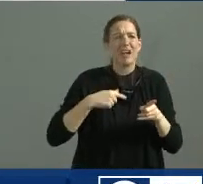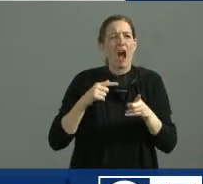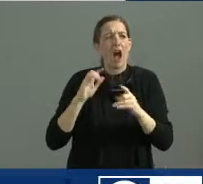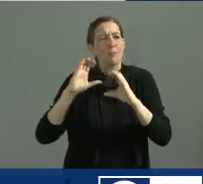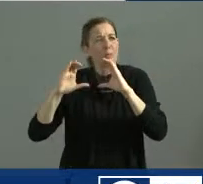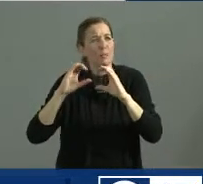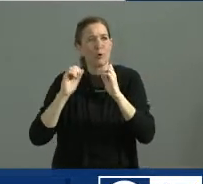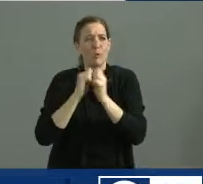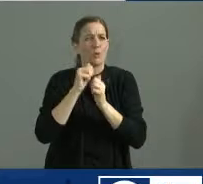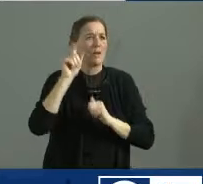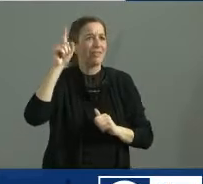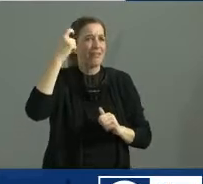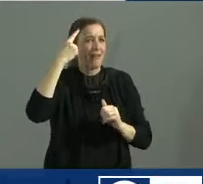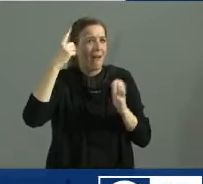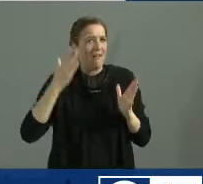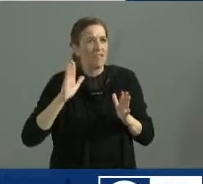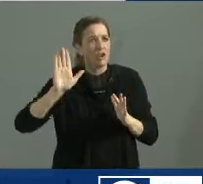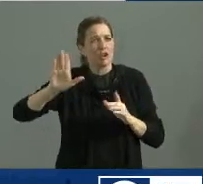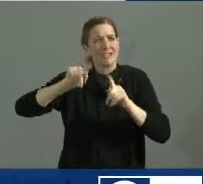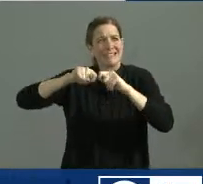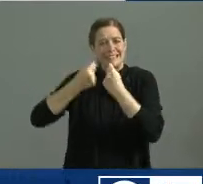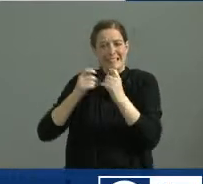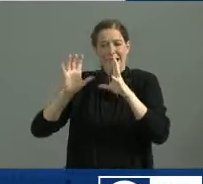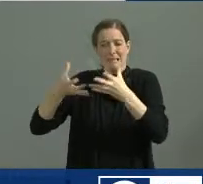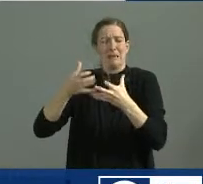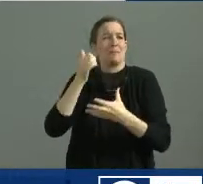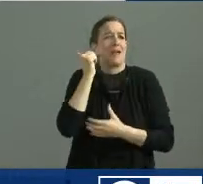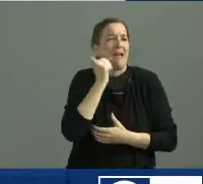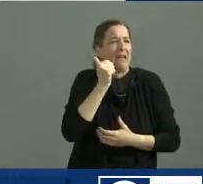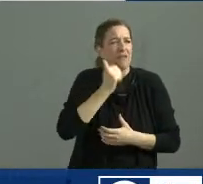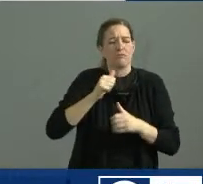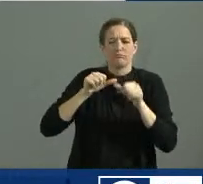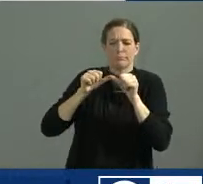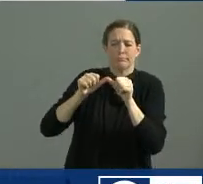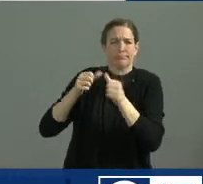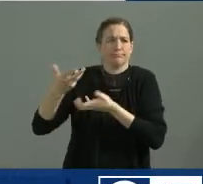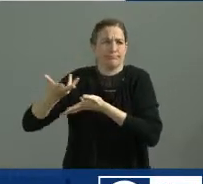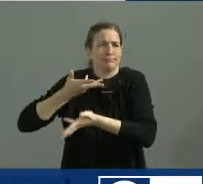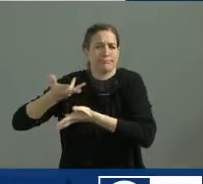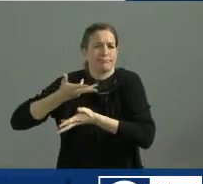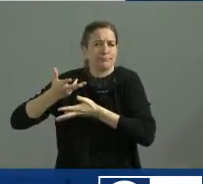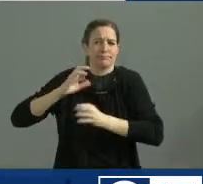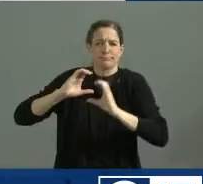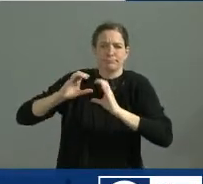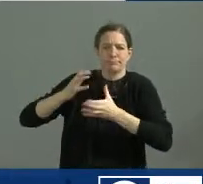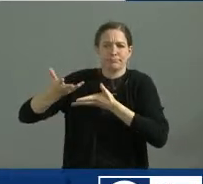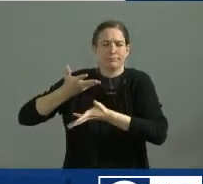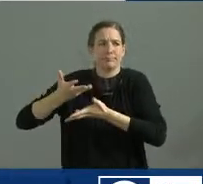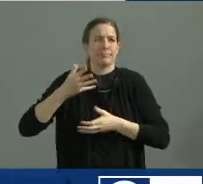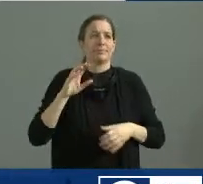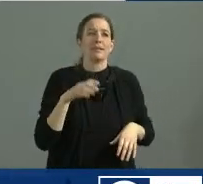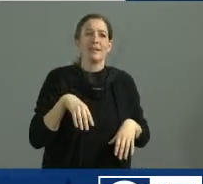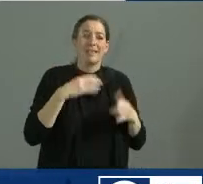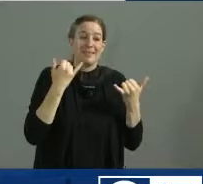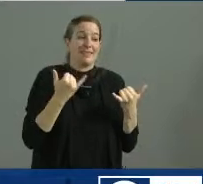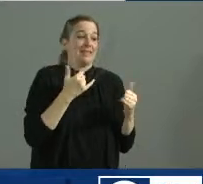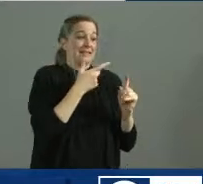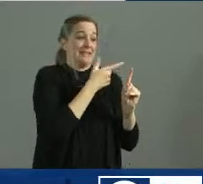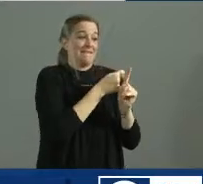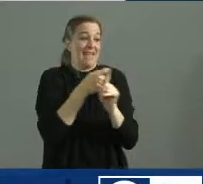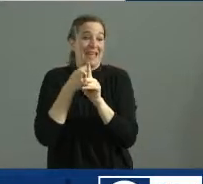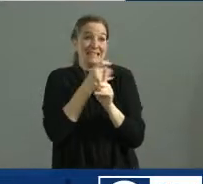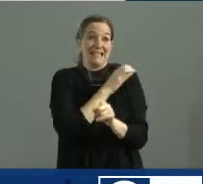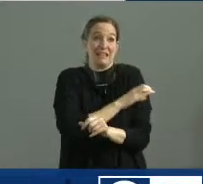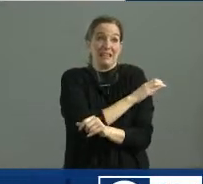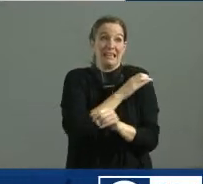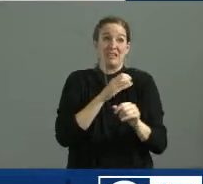providing us with the support, you know, for this state-run vaccination clinic. That has come together in a very, very short